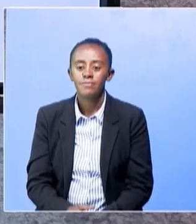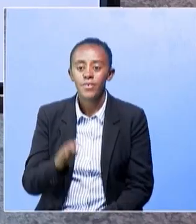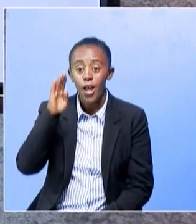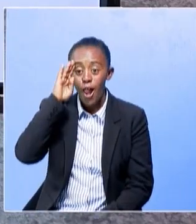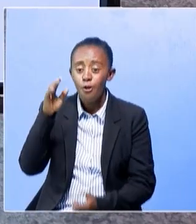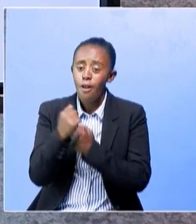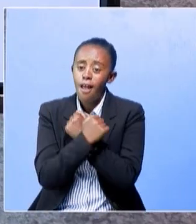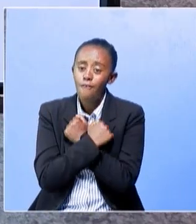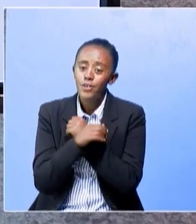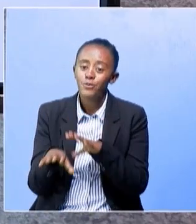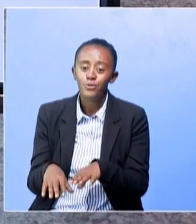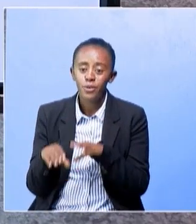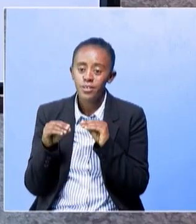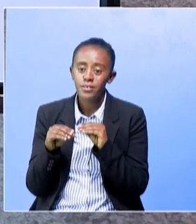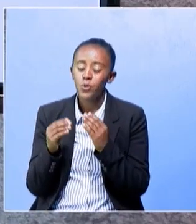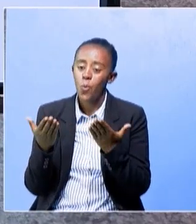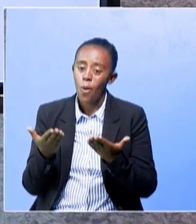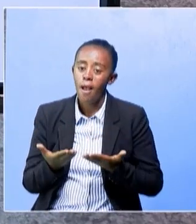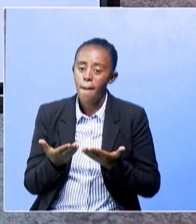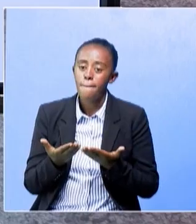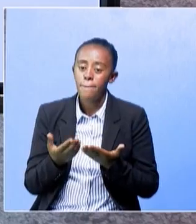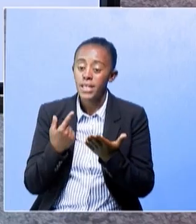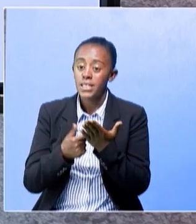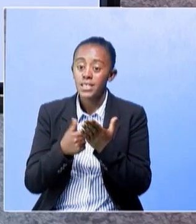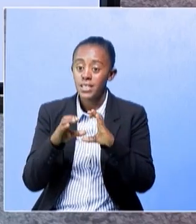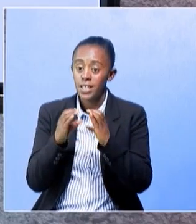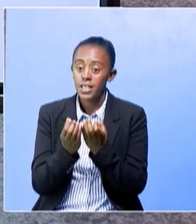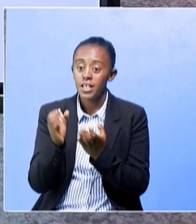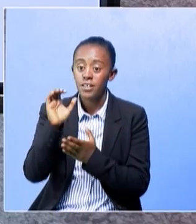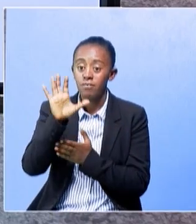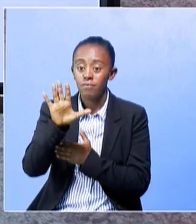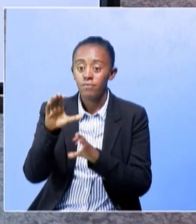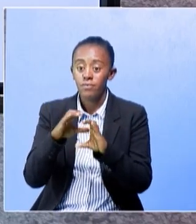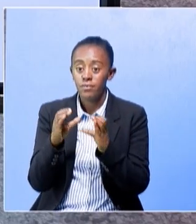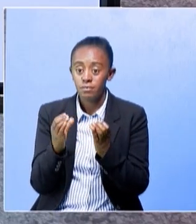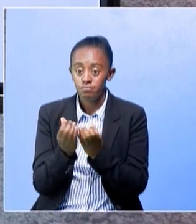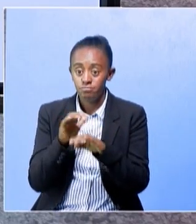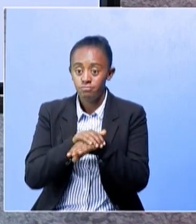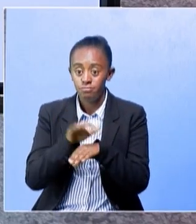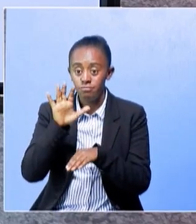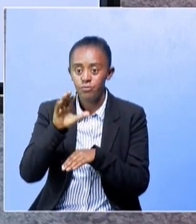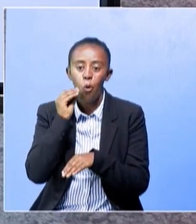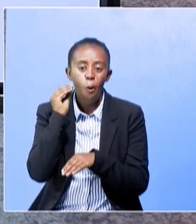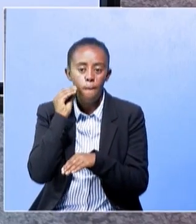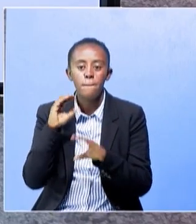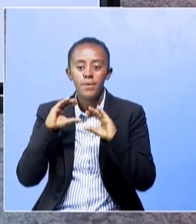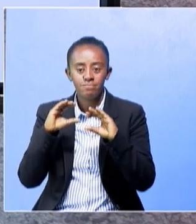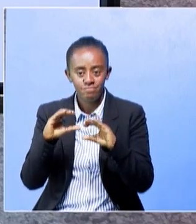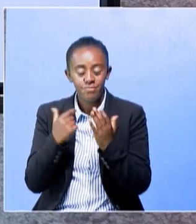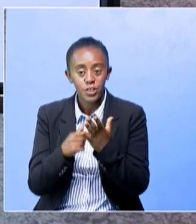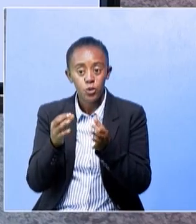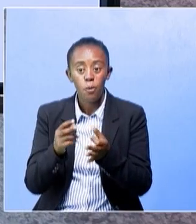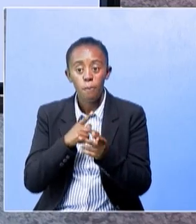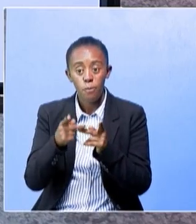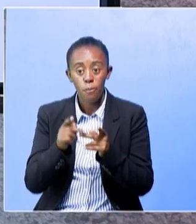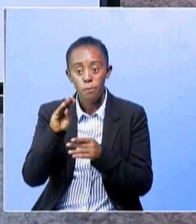Hello lovely students, you're welcome. This is grade 5 English language home tutorial class. This program is brought to